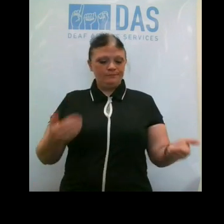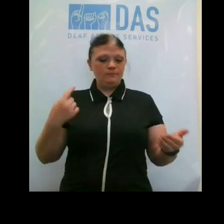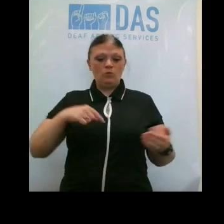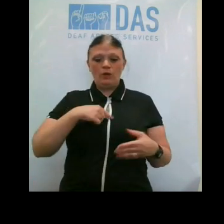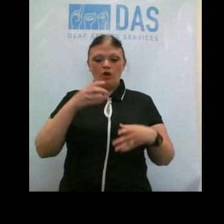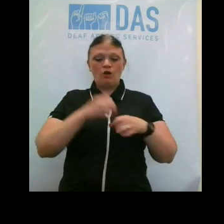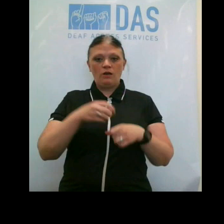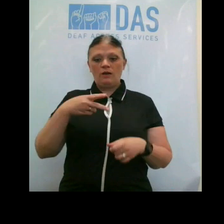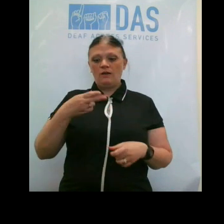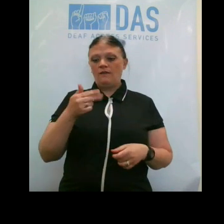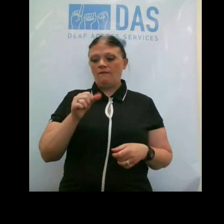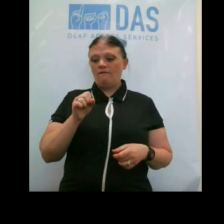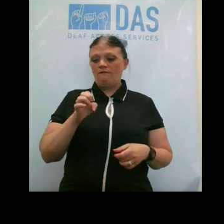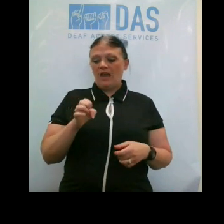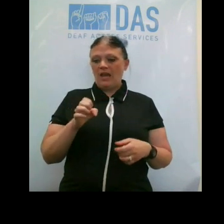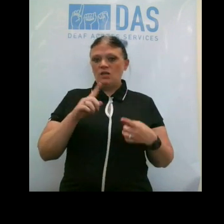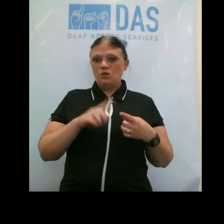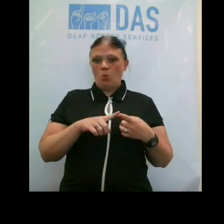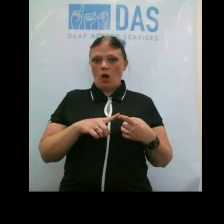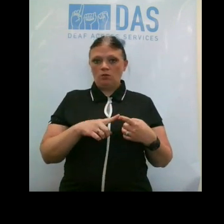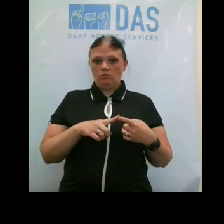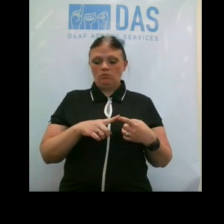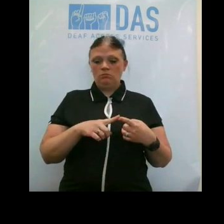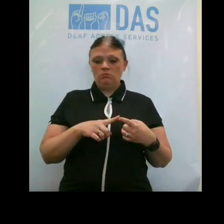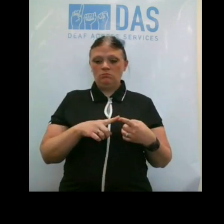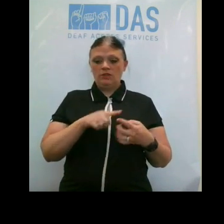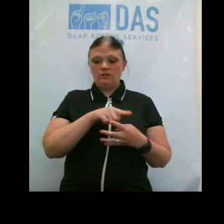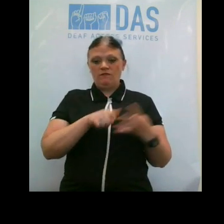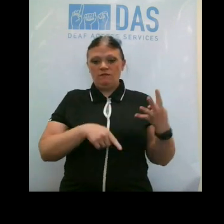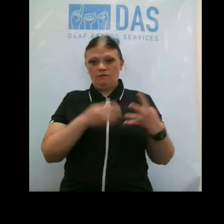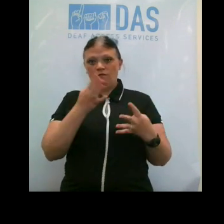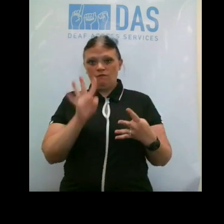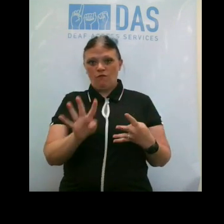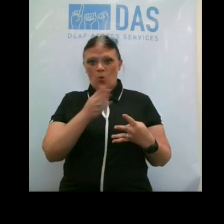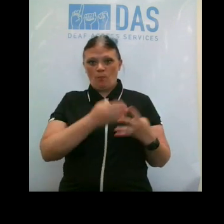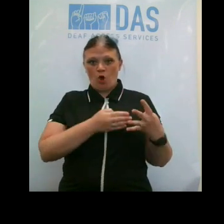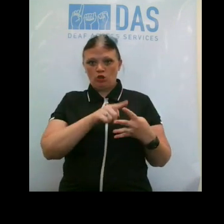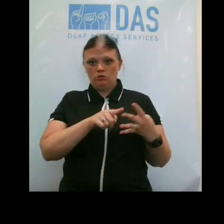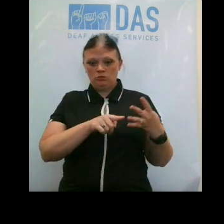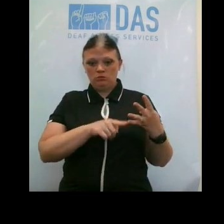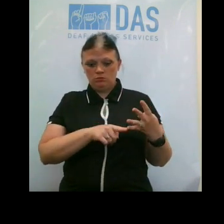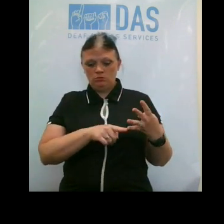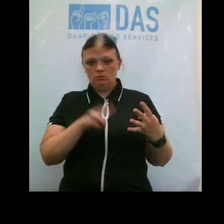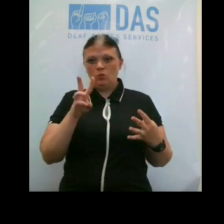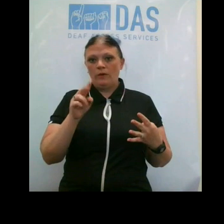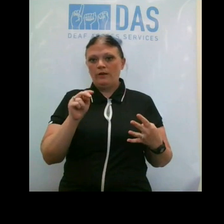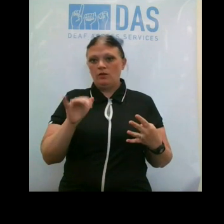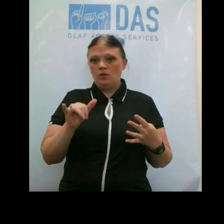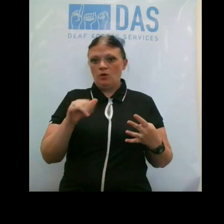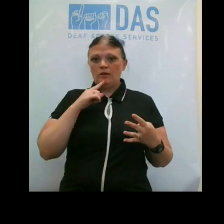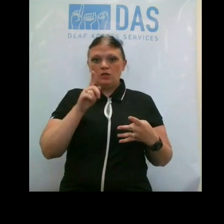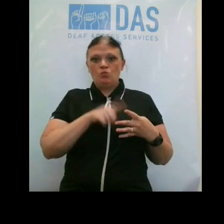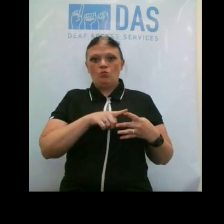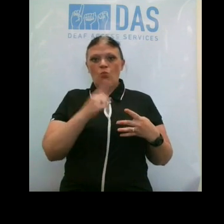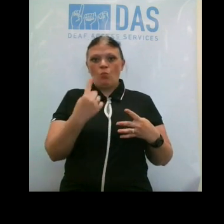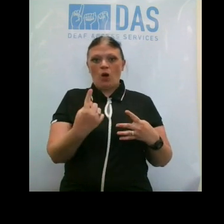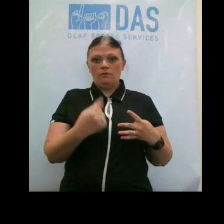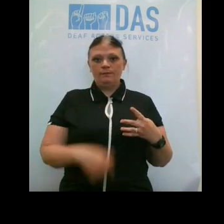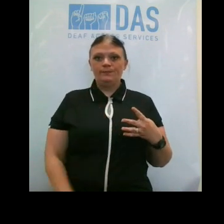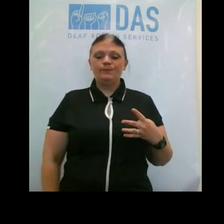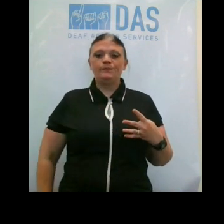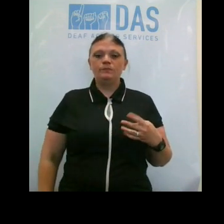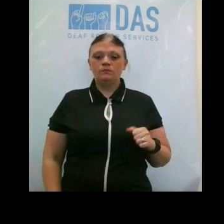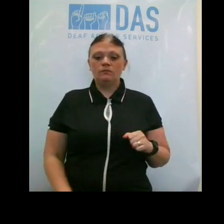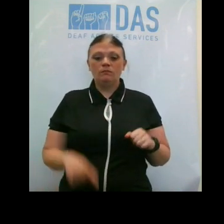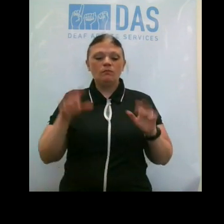course, of the reopening of a 4-phase plan for New York State, in which Western New York is, of course, in phase 1.